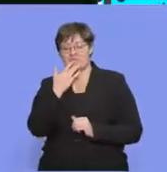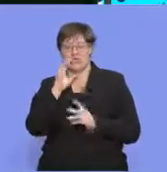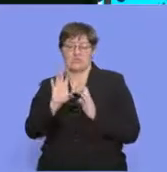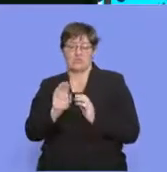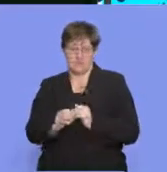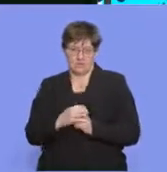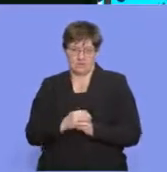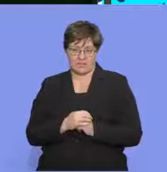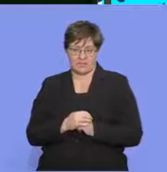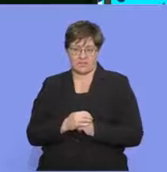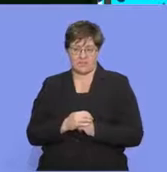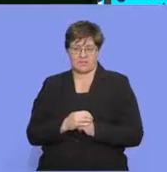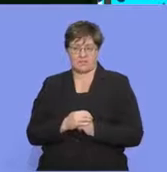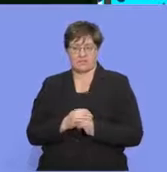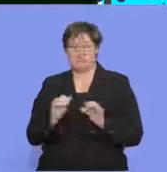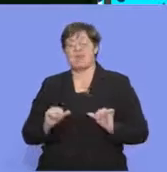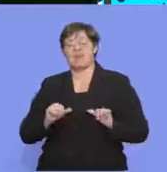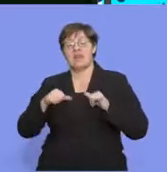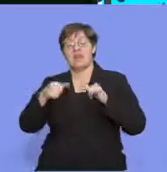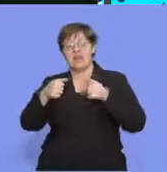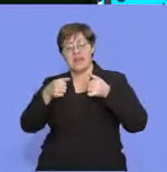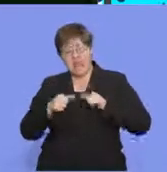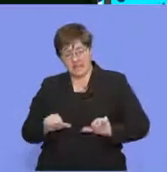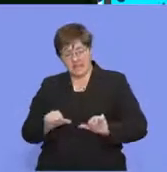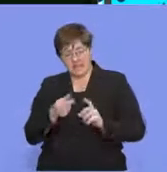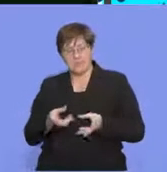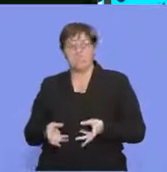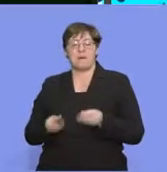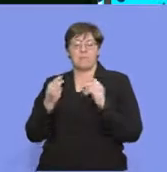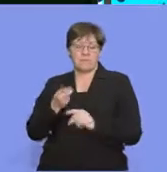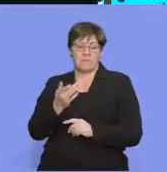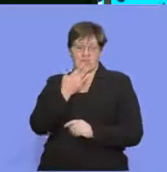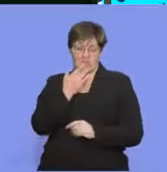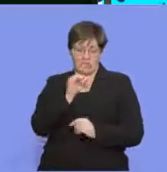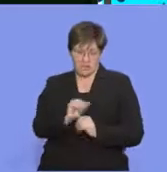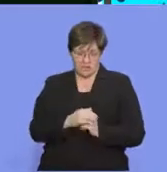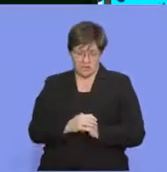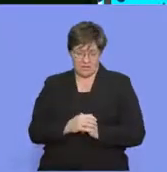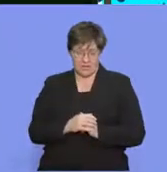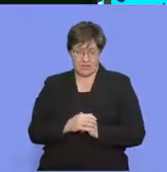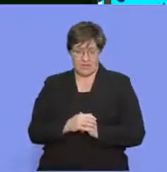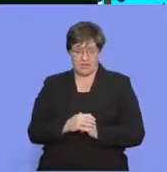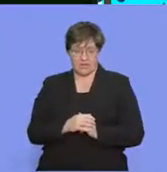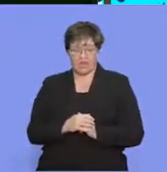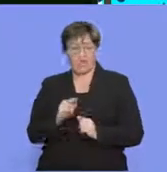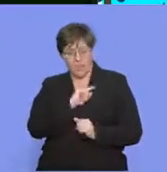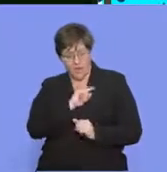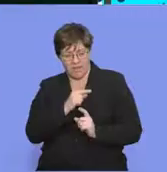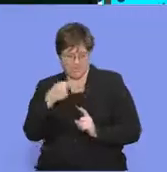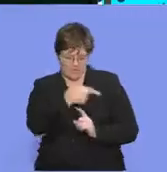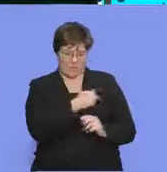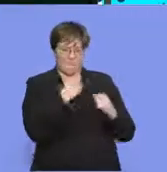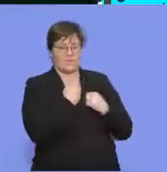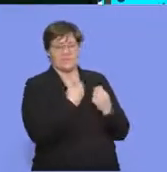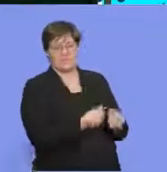favorable characteristic. So now the next generation inherits those favorable characteristics from the